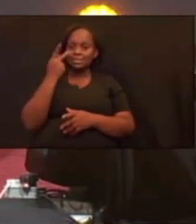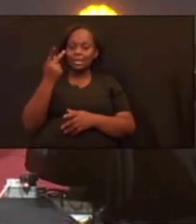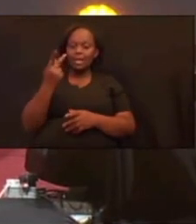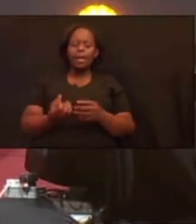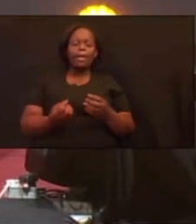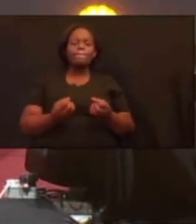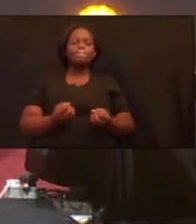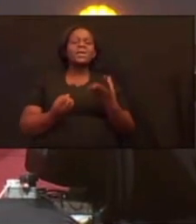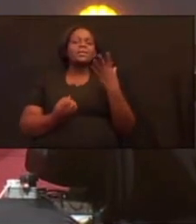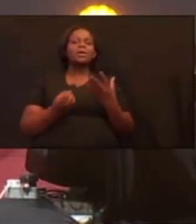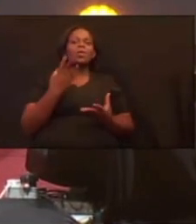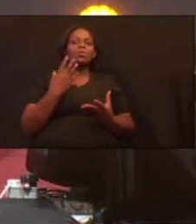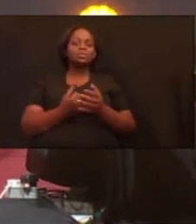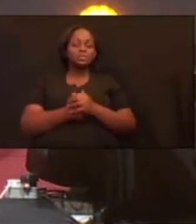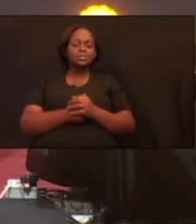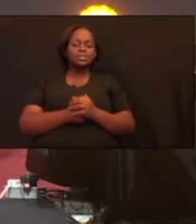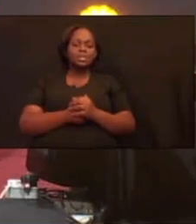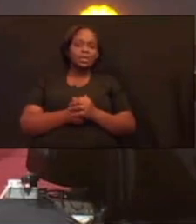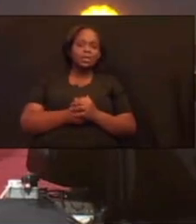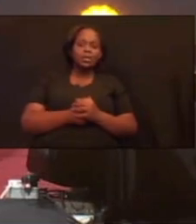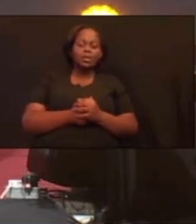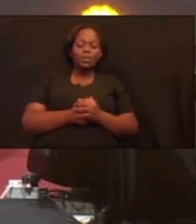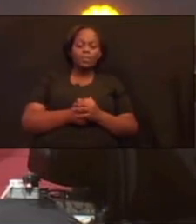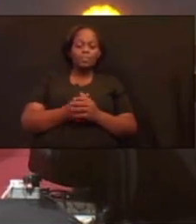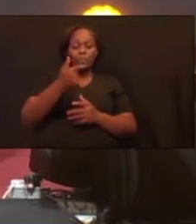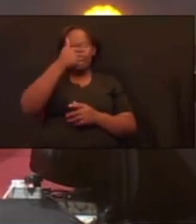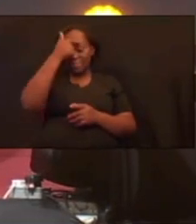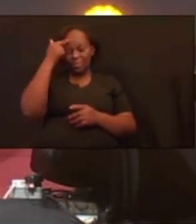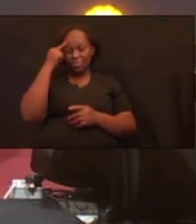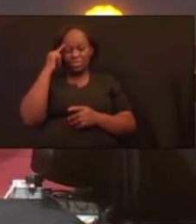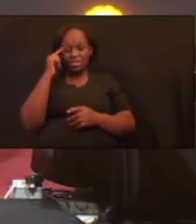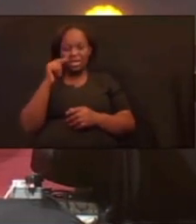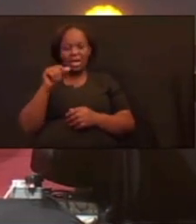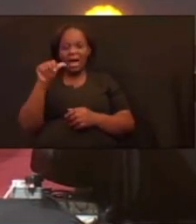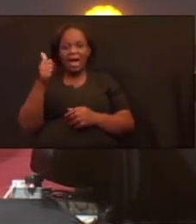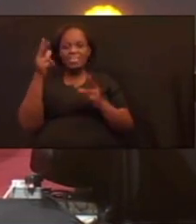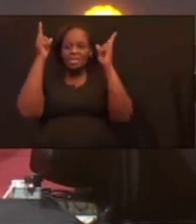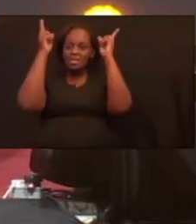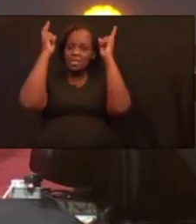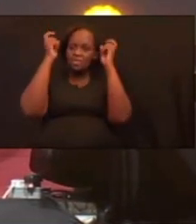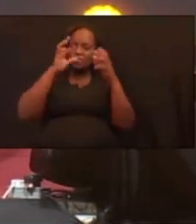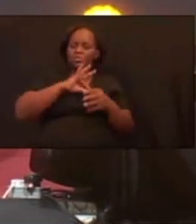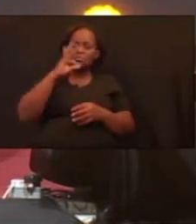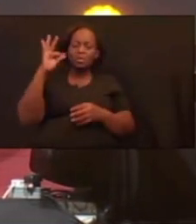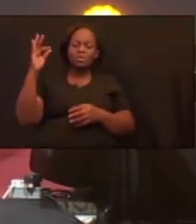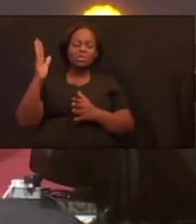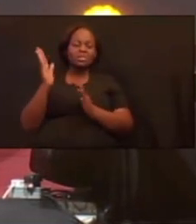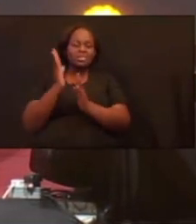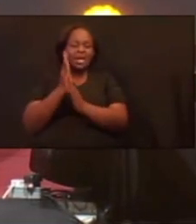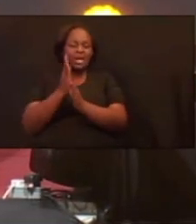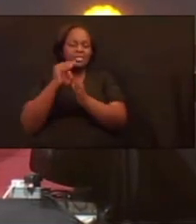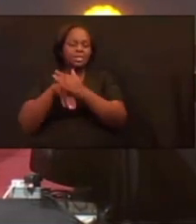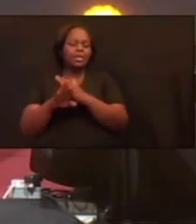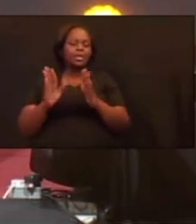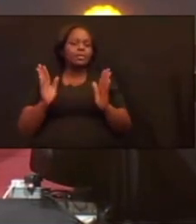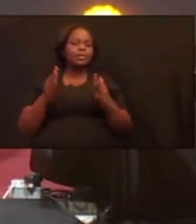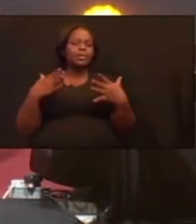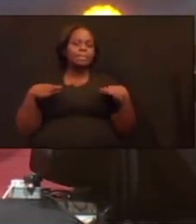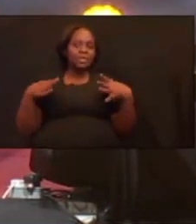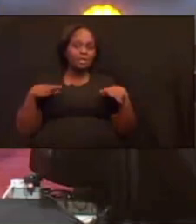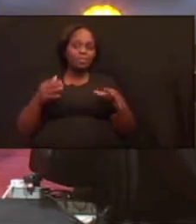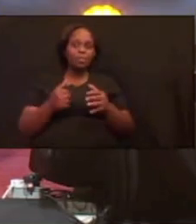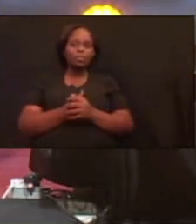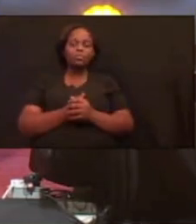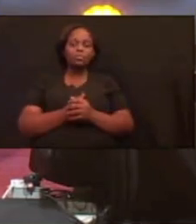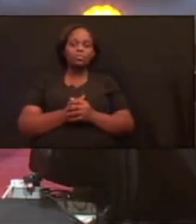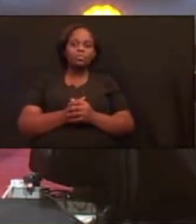did. For unclean spirits, the next verse says, cried out of people, and those who were taken with palsies